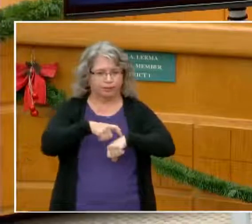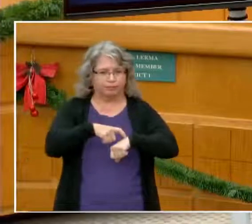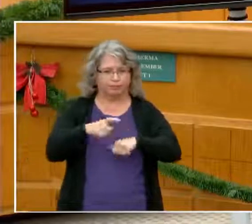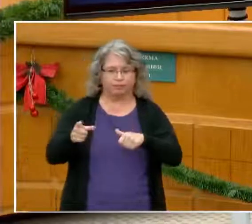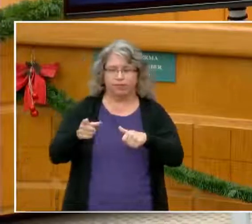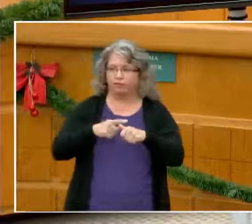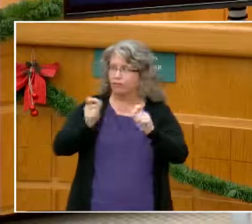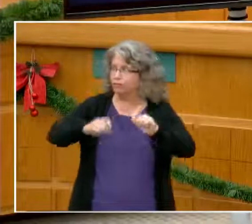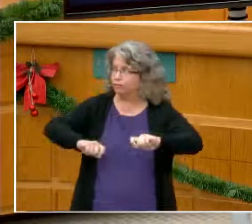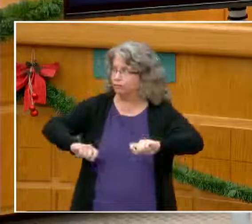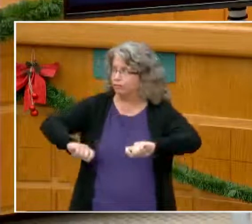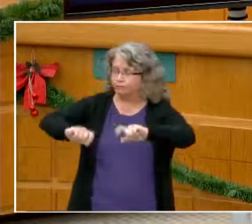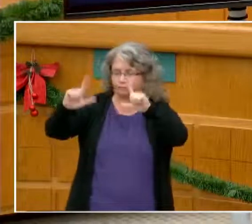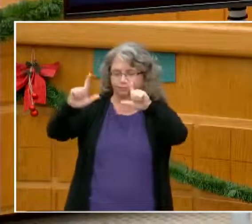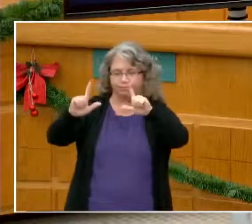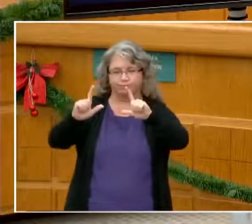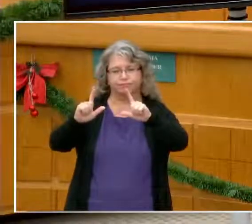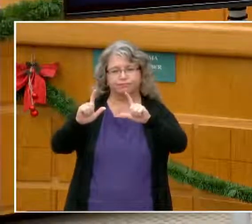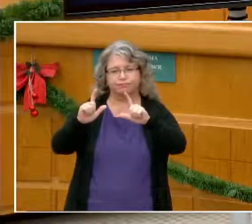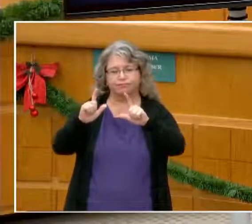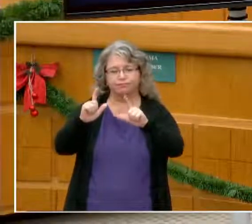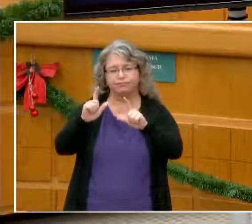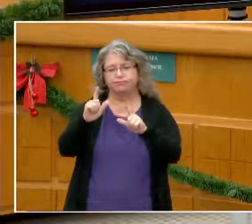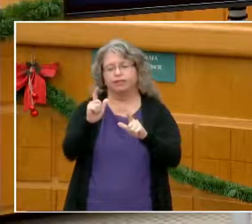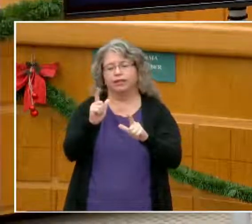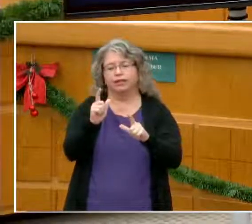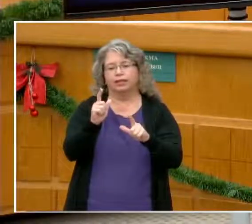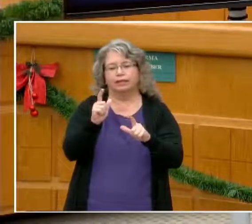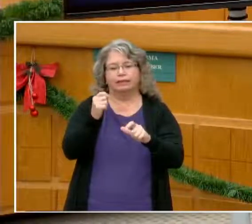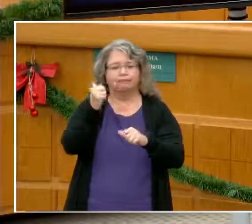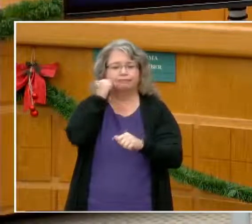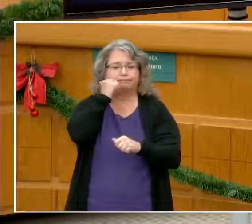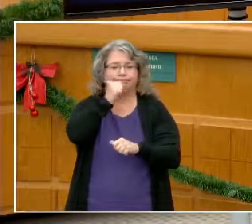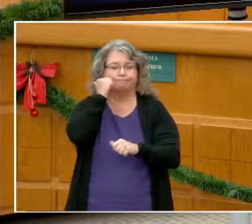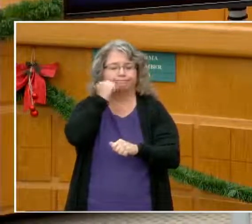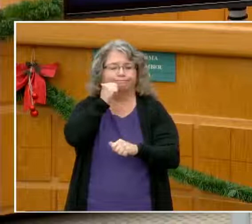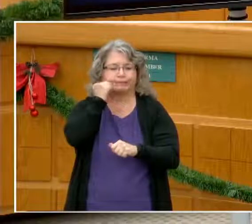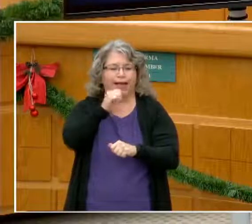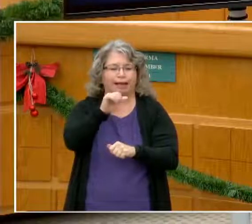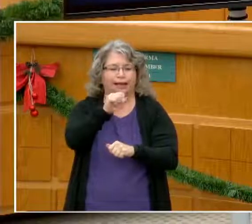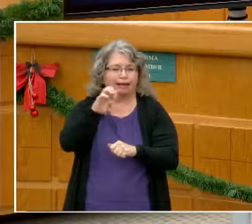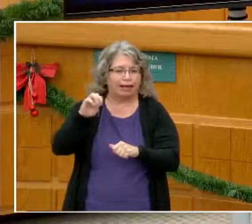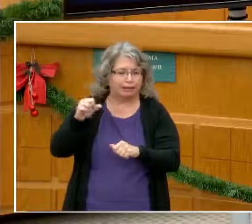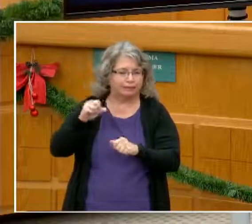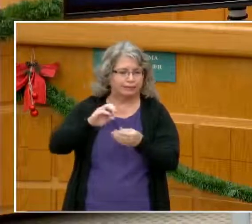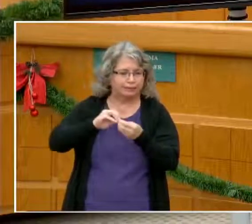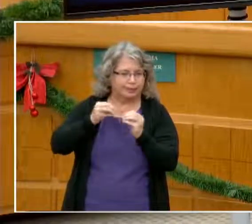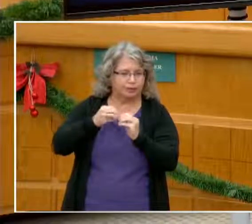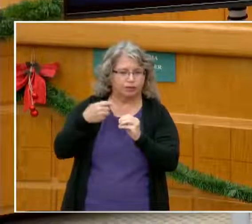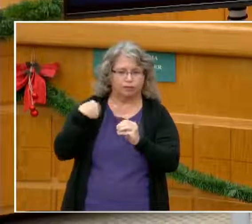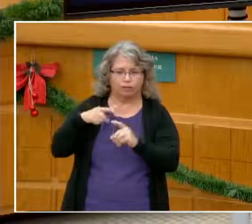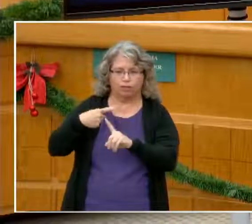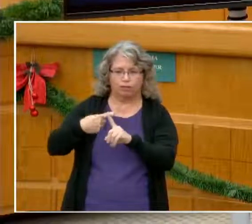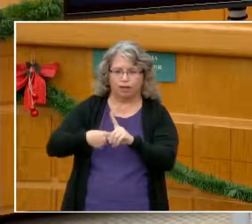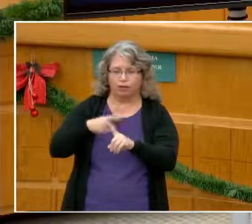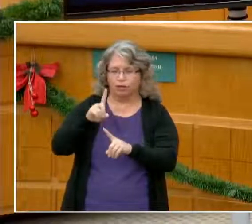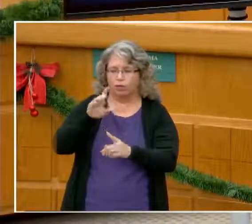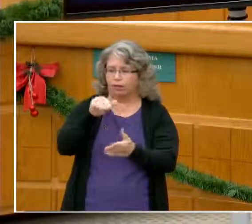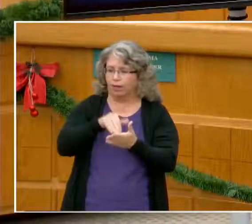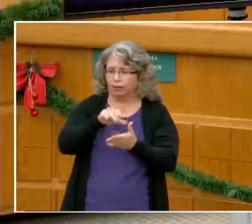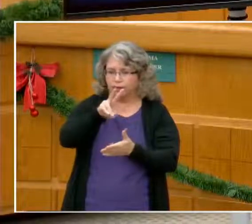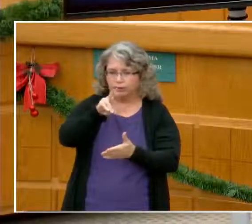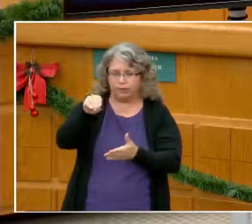here, just to give you a quick update on our daily case count. This is actually for the month. We're up to 1,070 cases for the month of